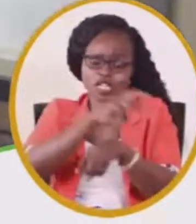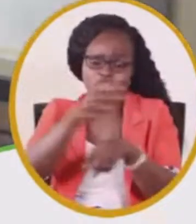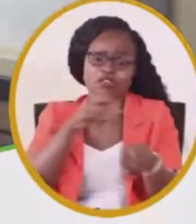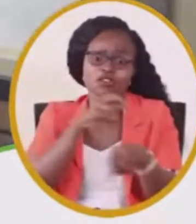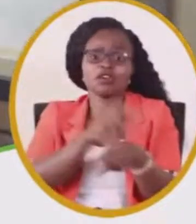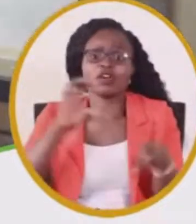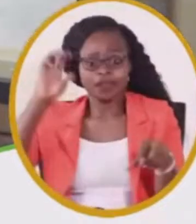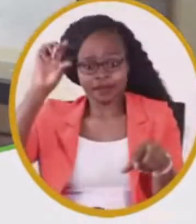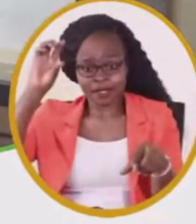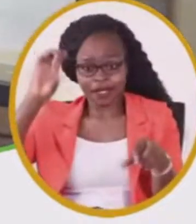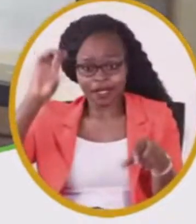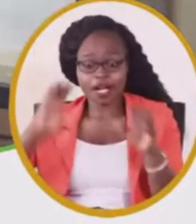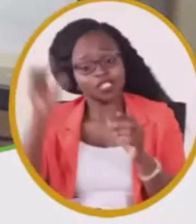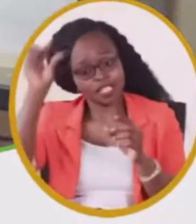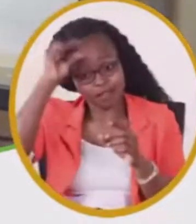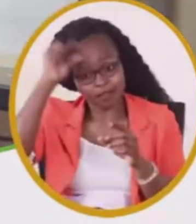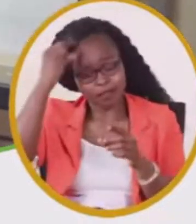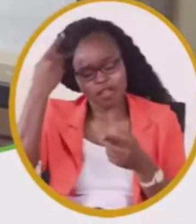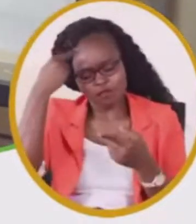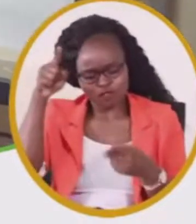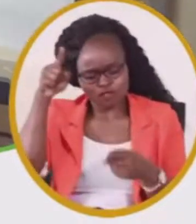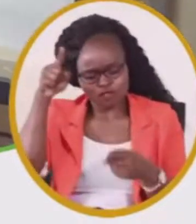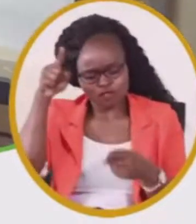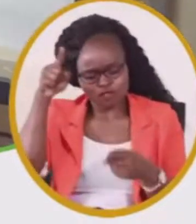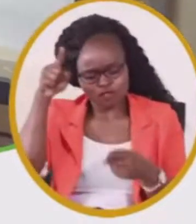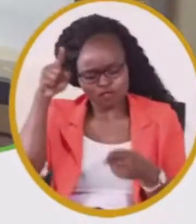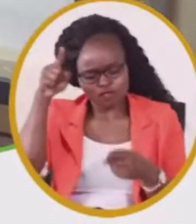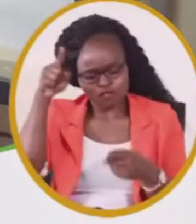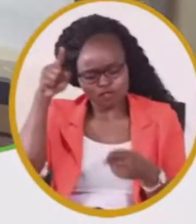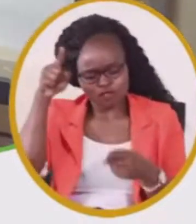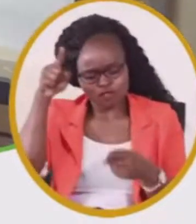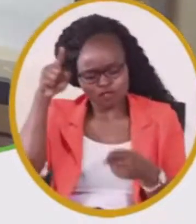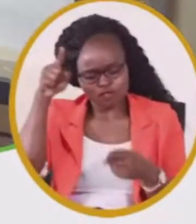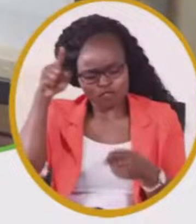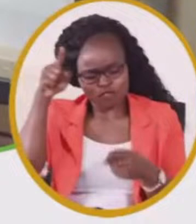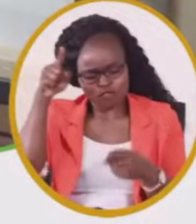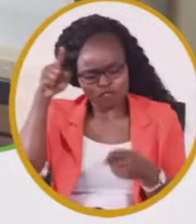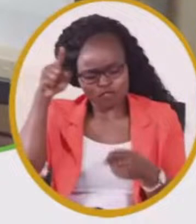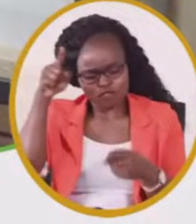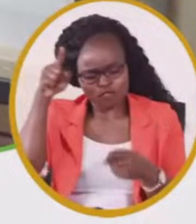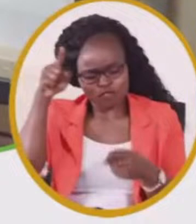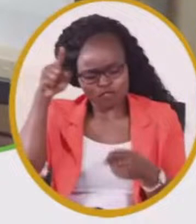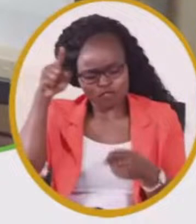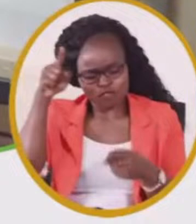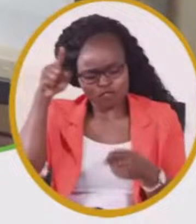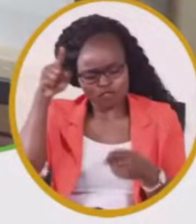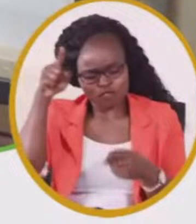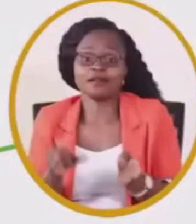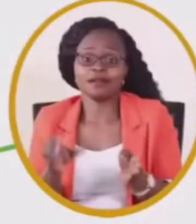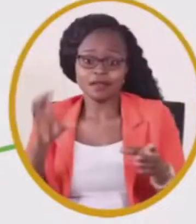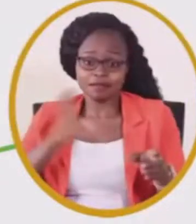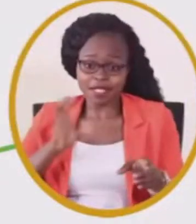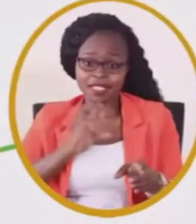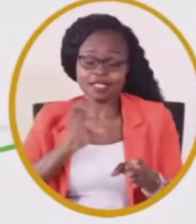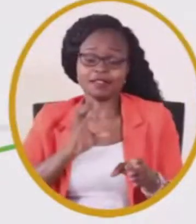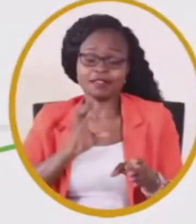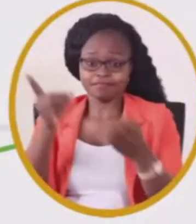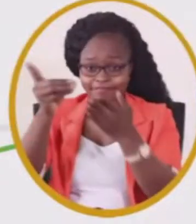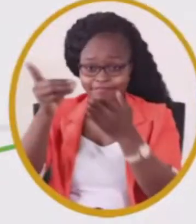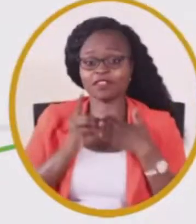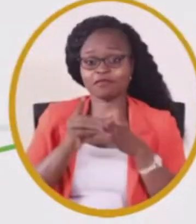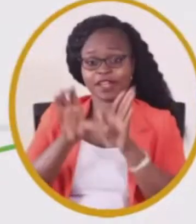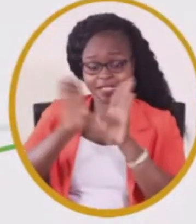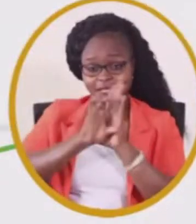governments. In order for the authority to serve efficiently, we have in place a Citizens Service Delivery Charter,